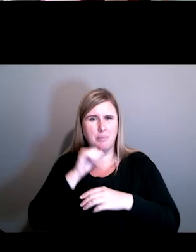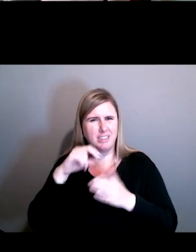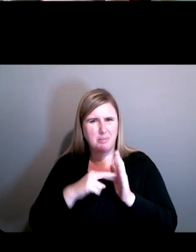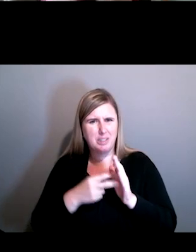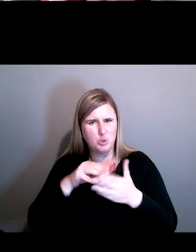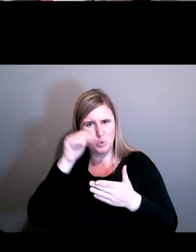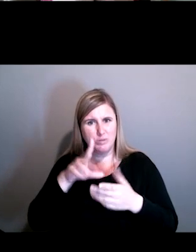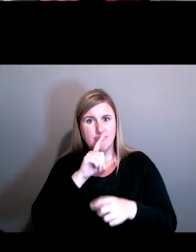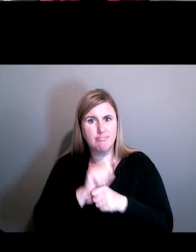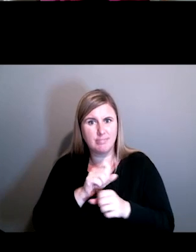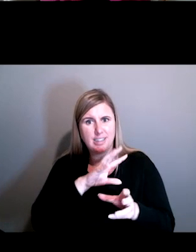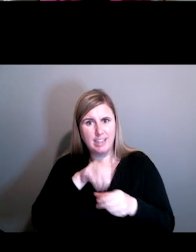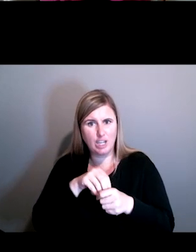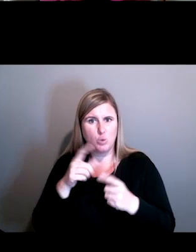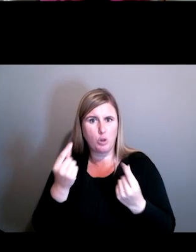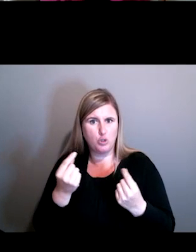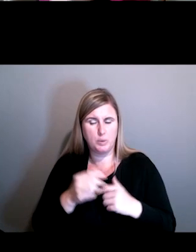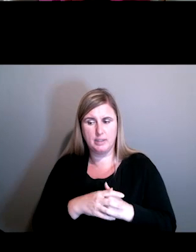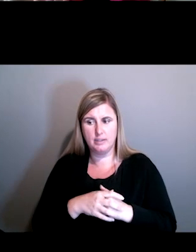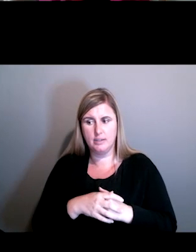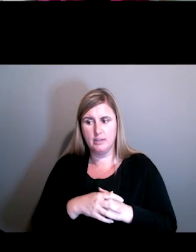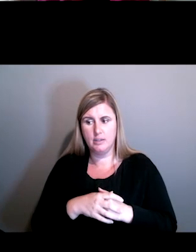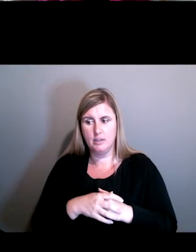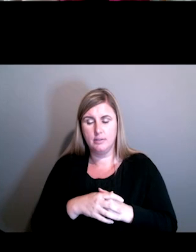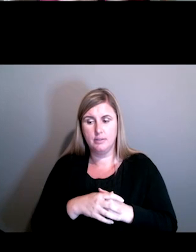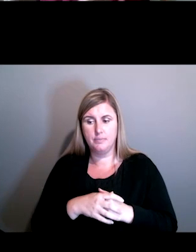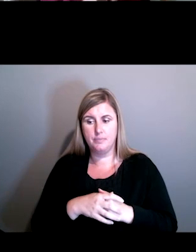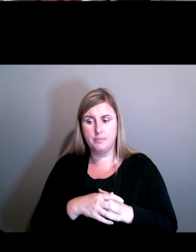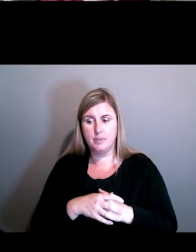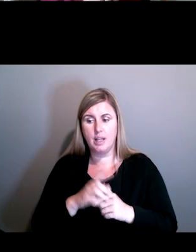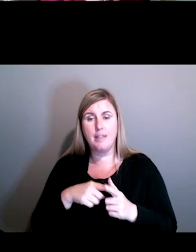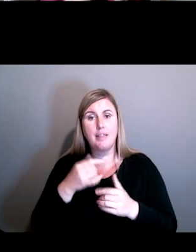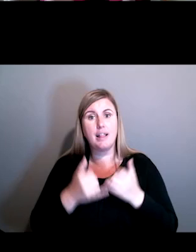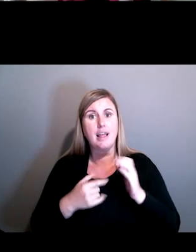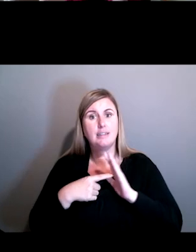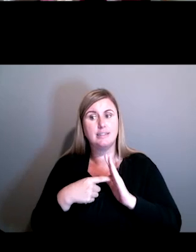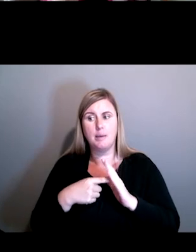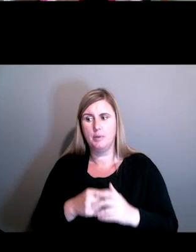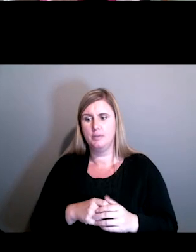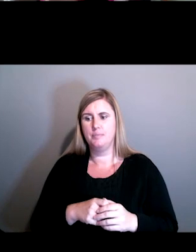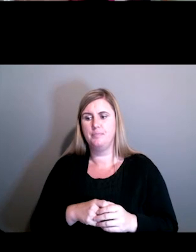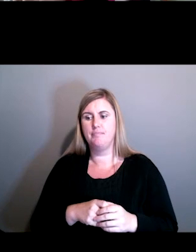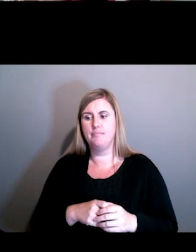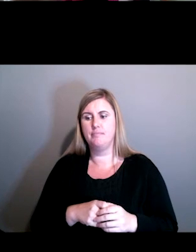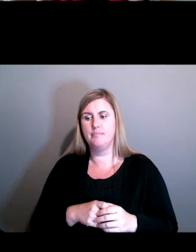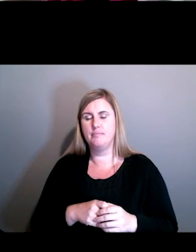they are supposed to be doing. And then this last example, it's another common